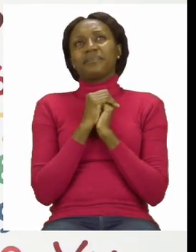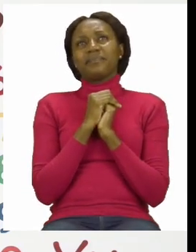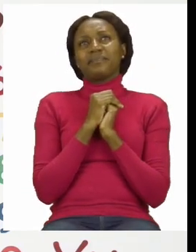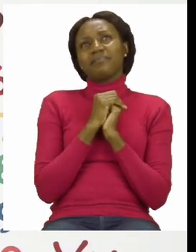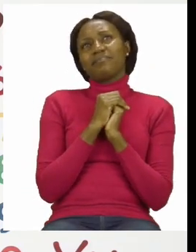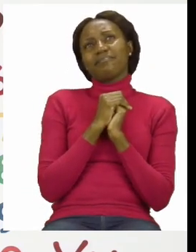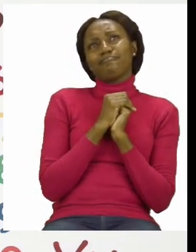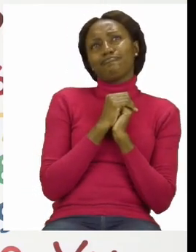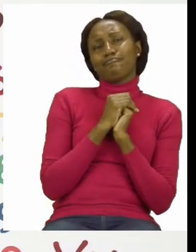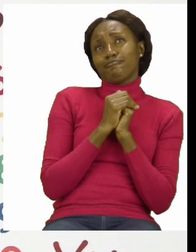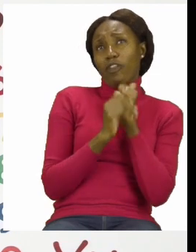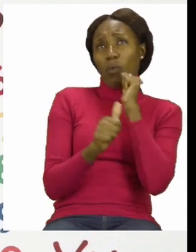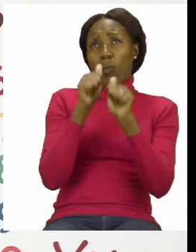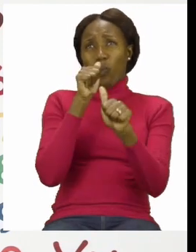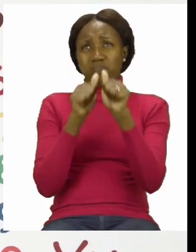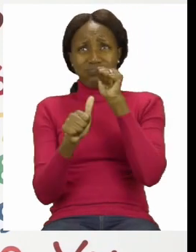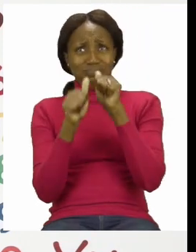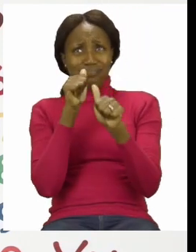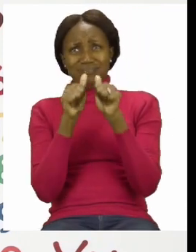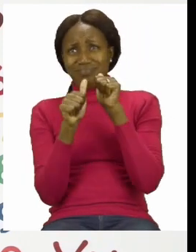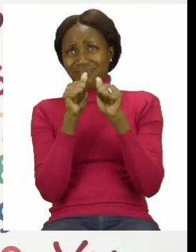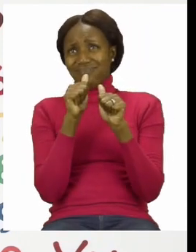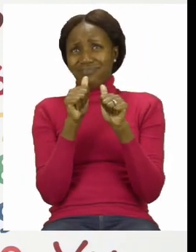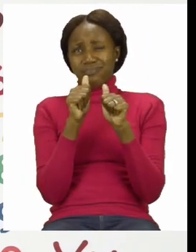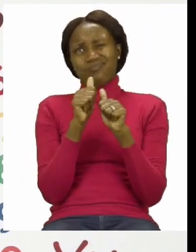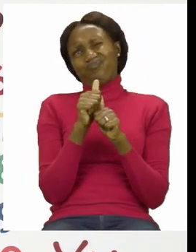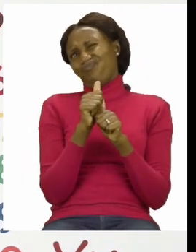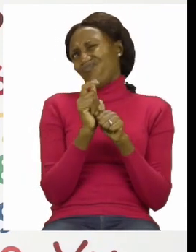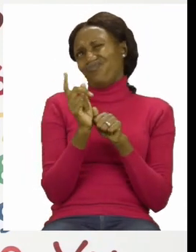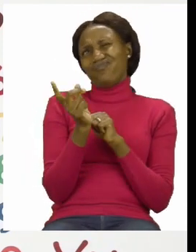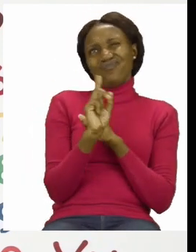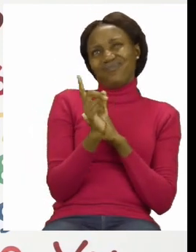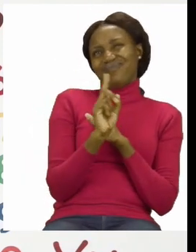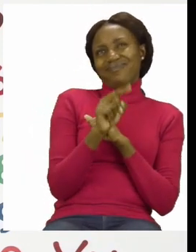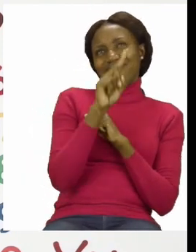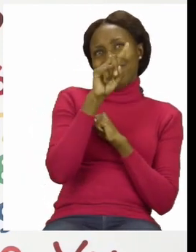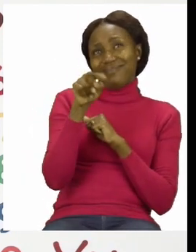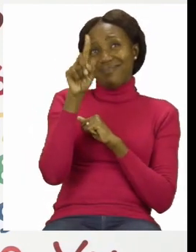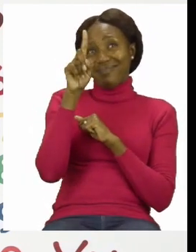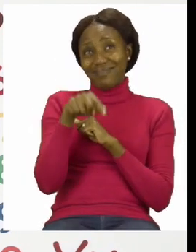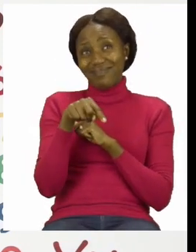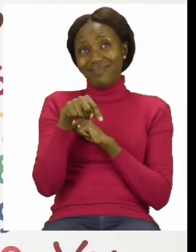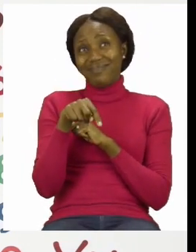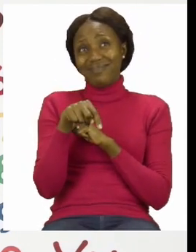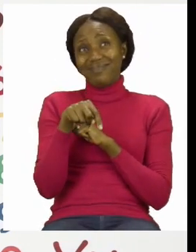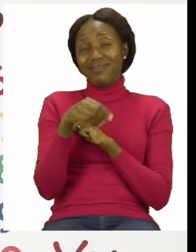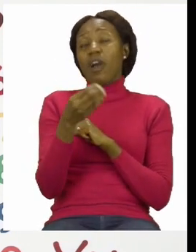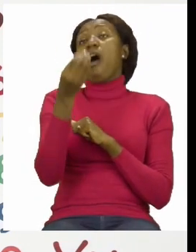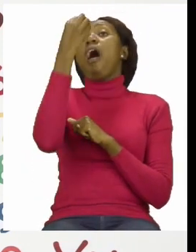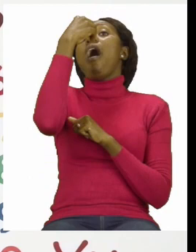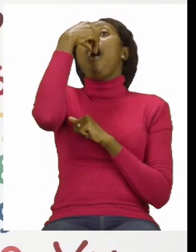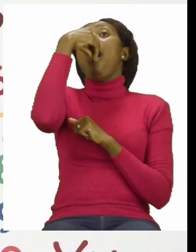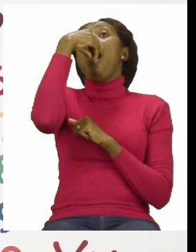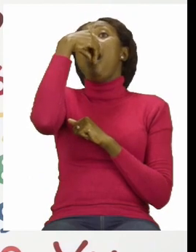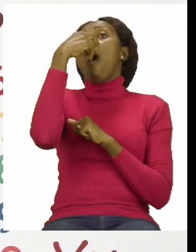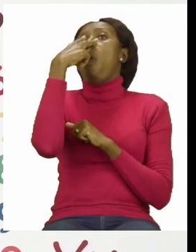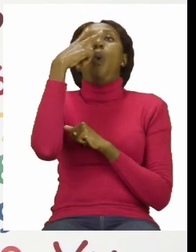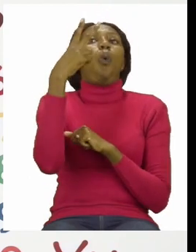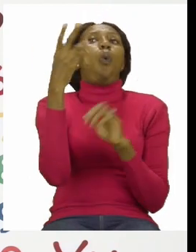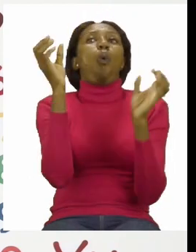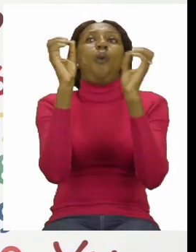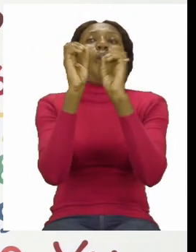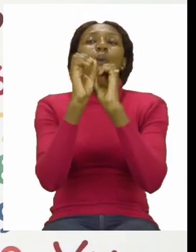you said eating, well, you would also be wrong because he needs to be putting something in his